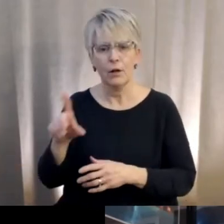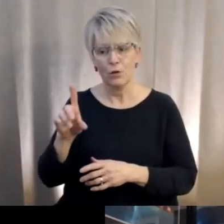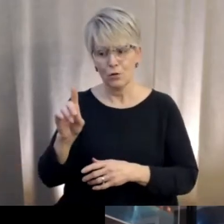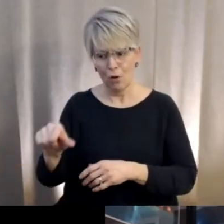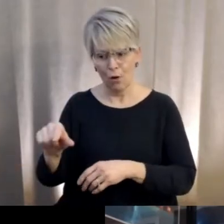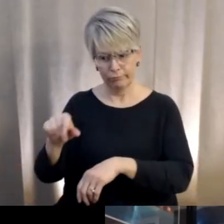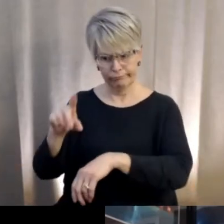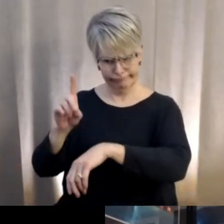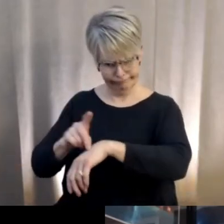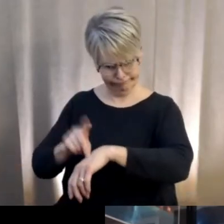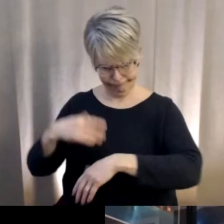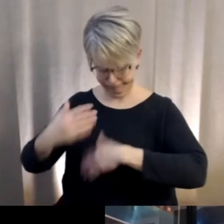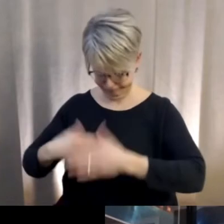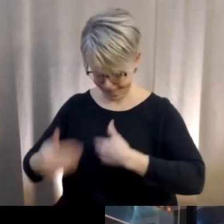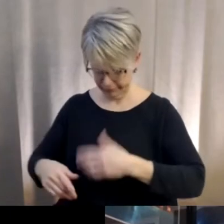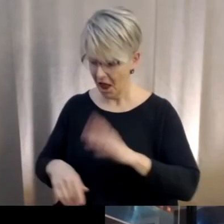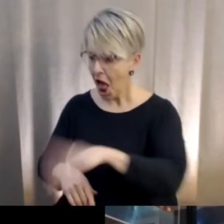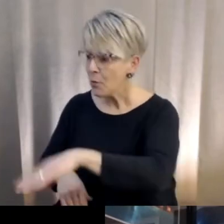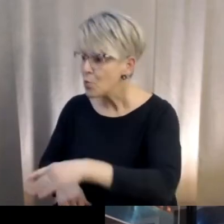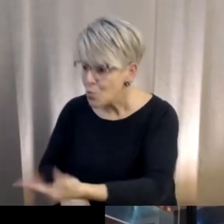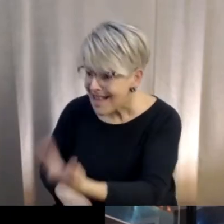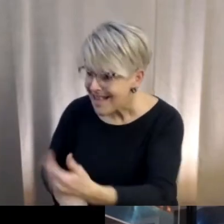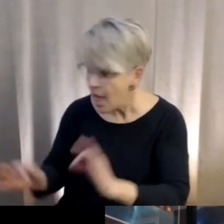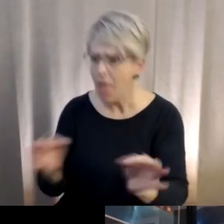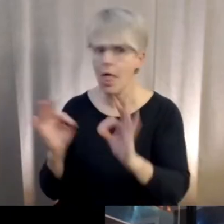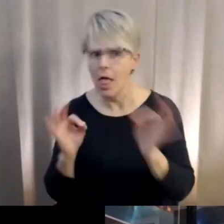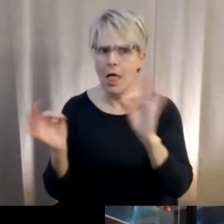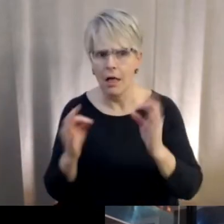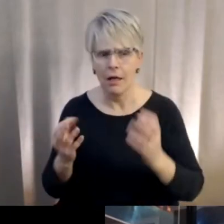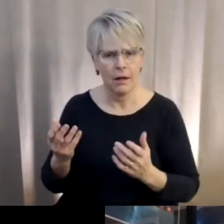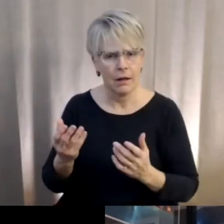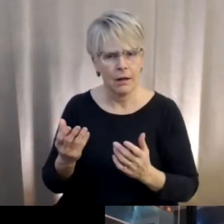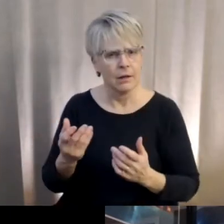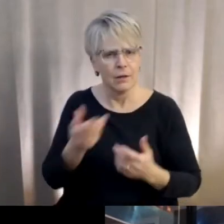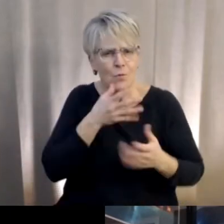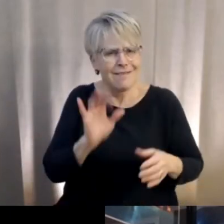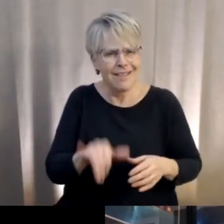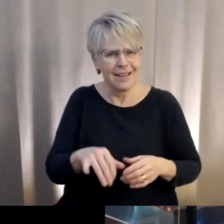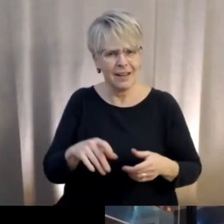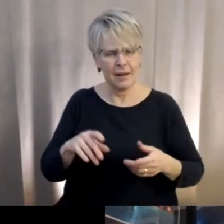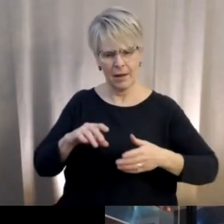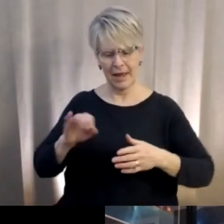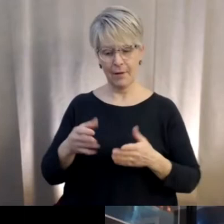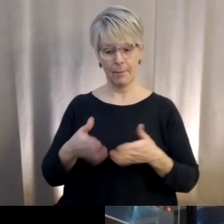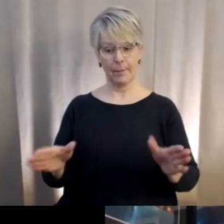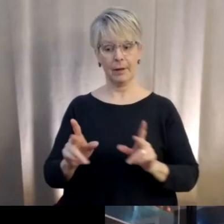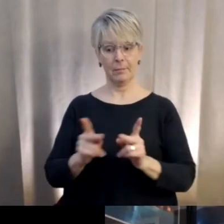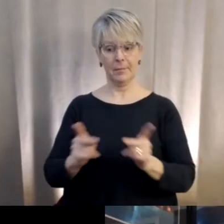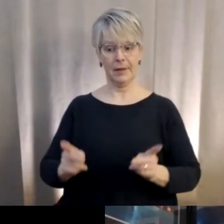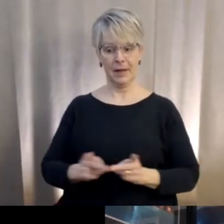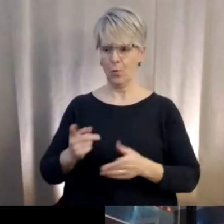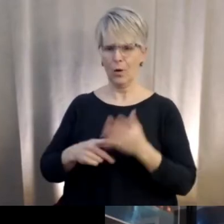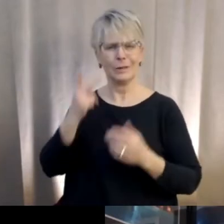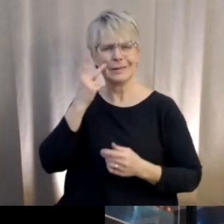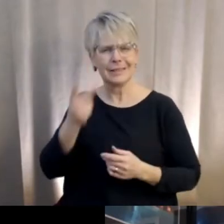is tasking. Could you describe, like, in an employee or in a public place that people are likely to see, what some of